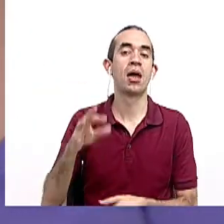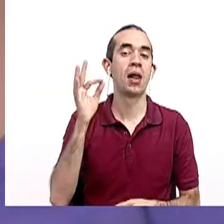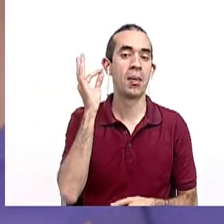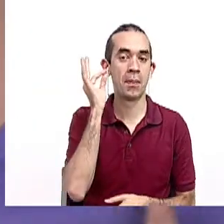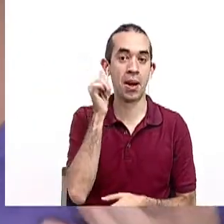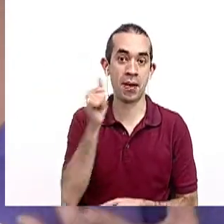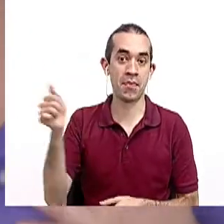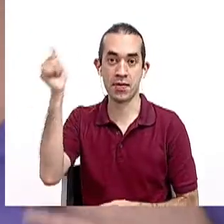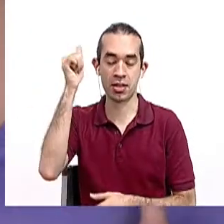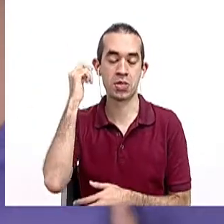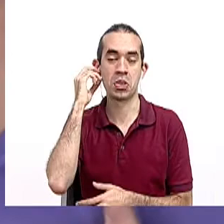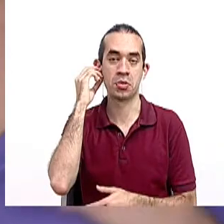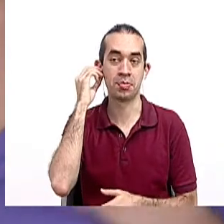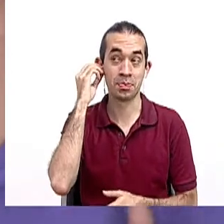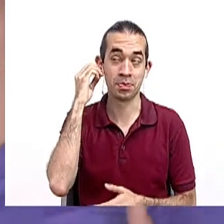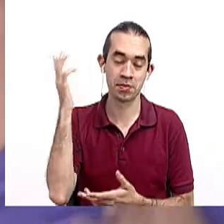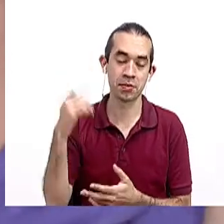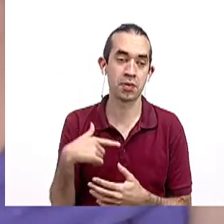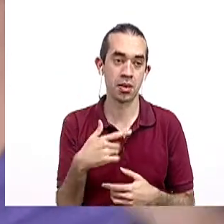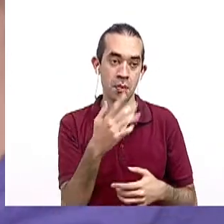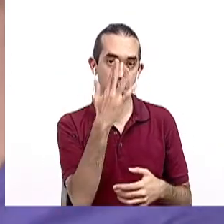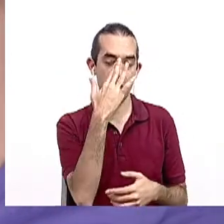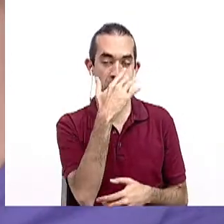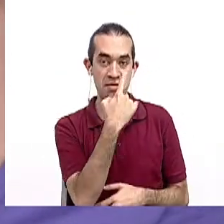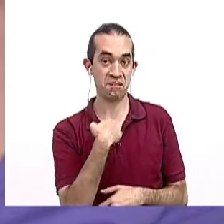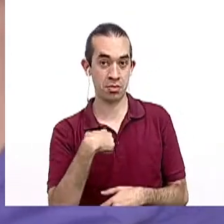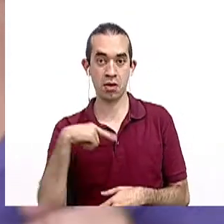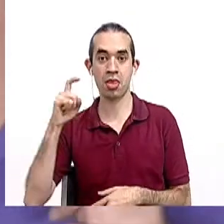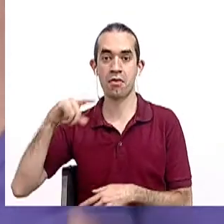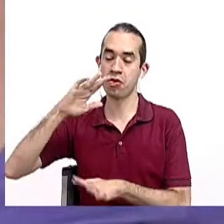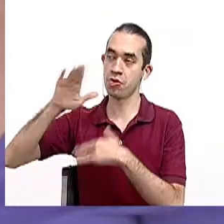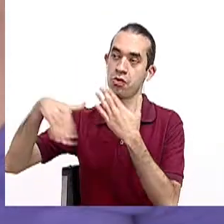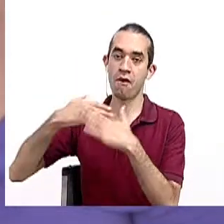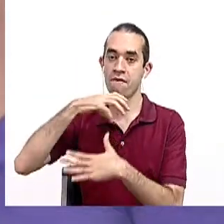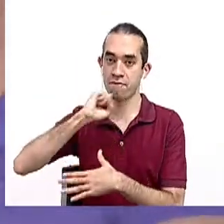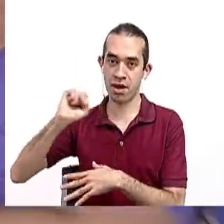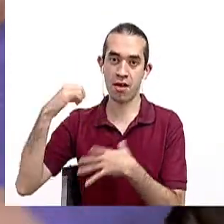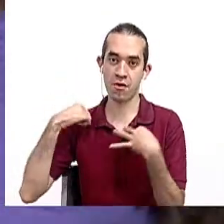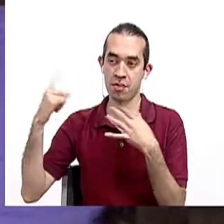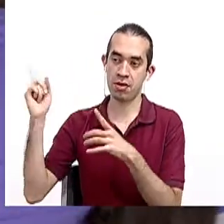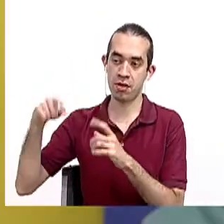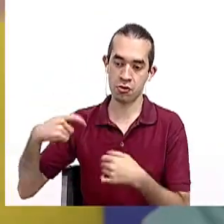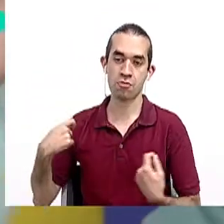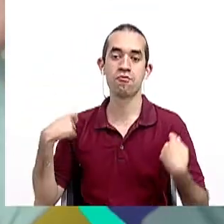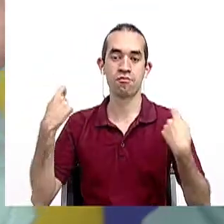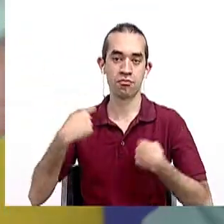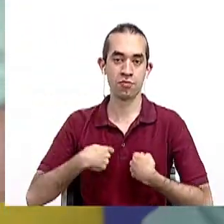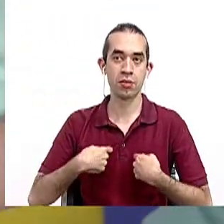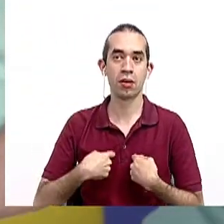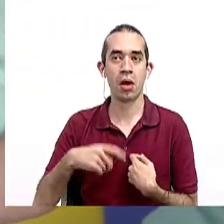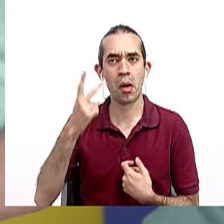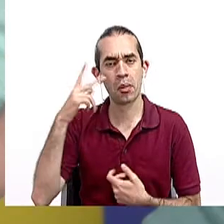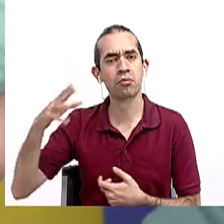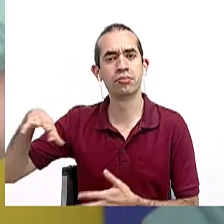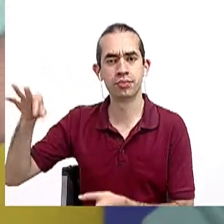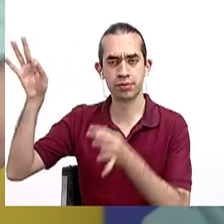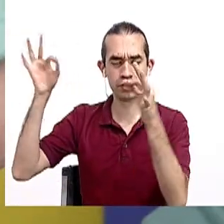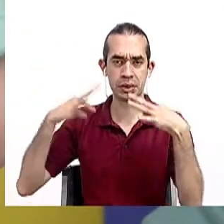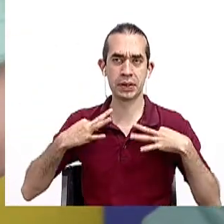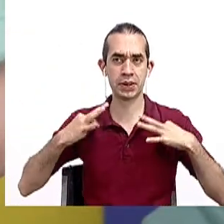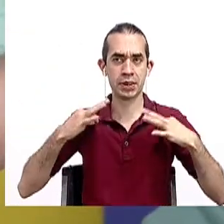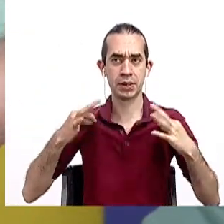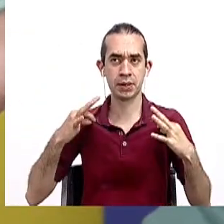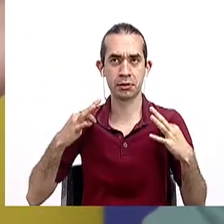mom said I have to wear her old clothes. We will see what we can find. This is a shirt.